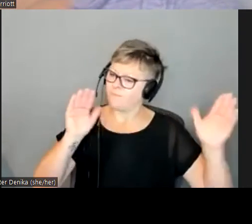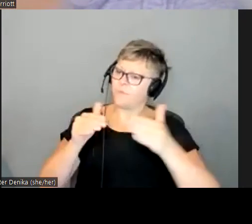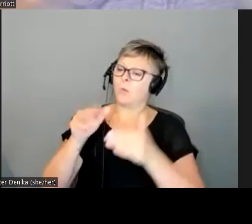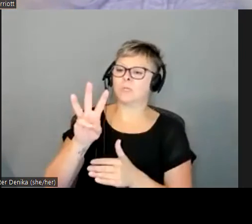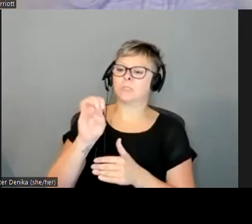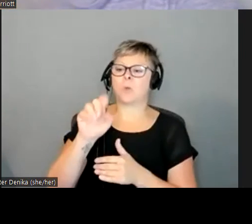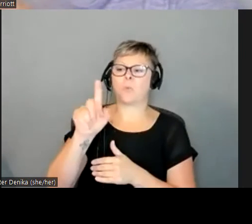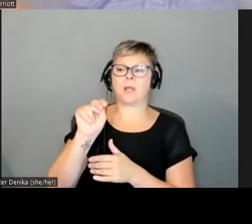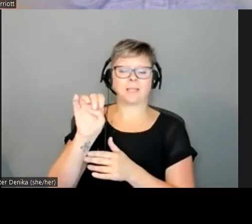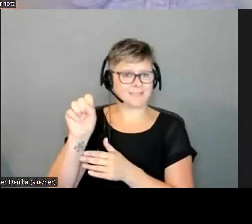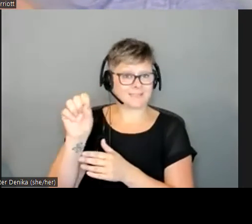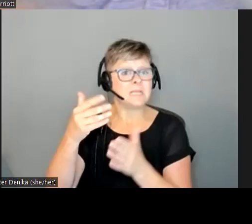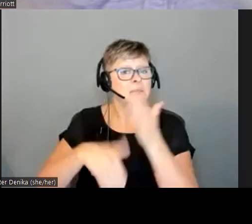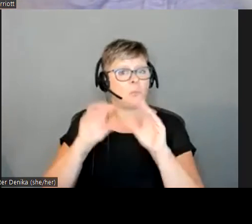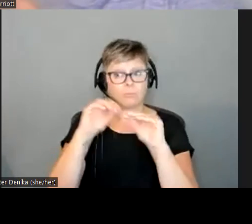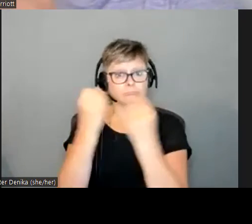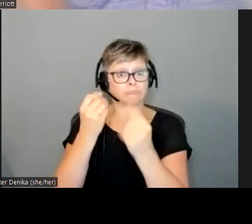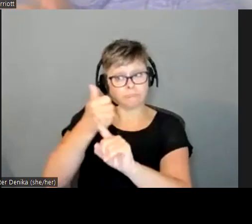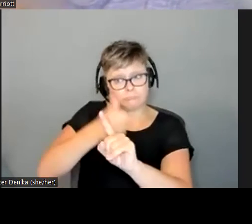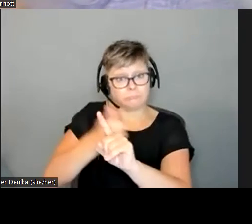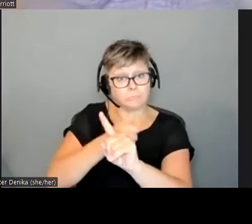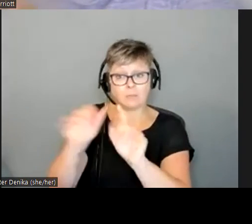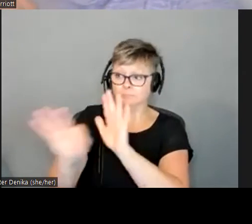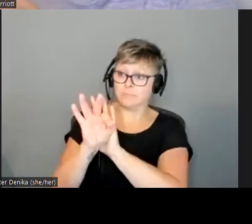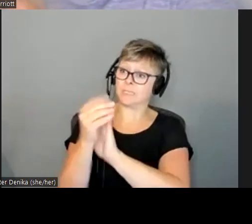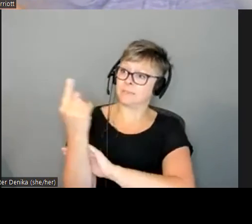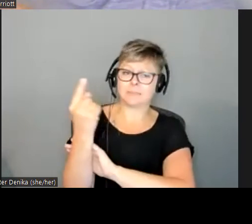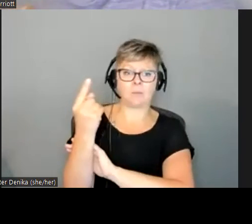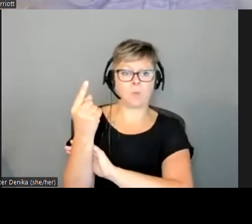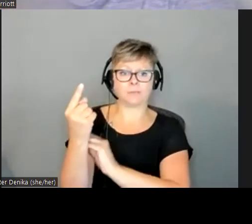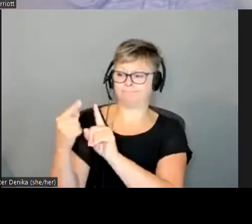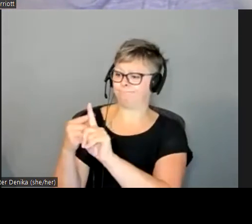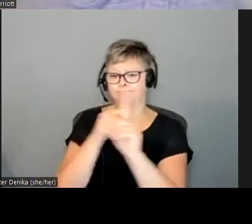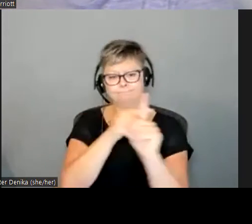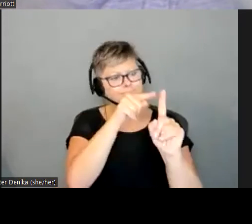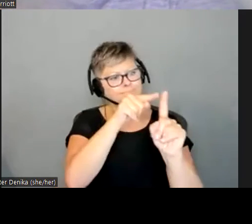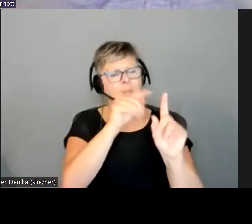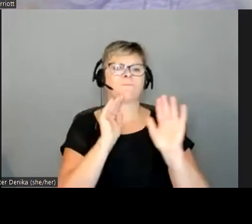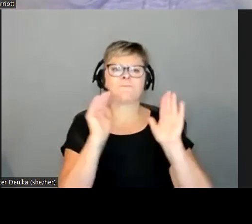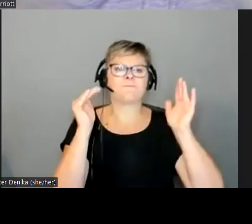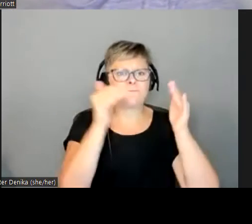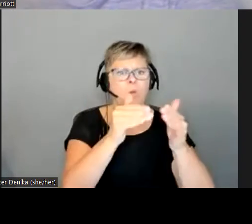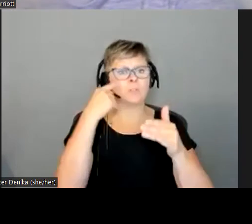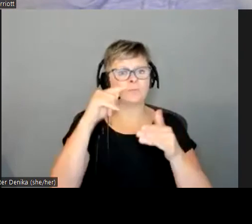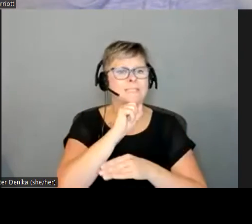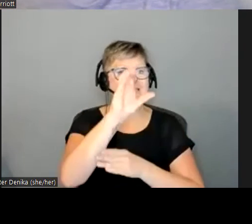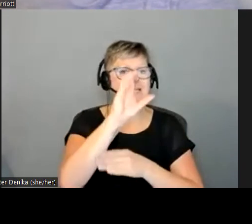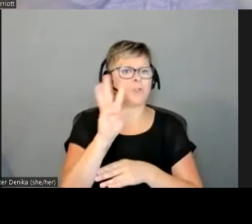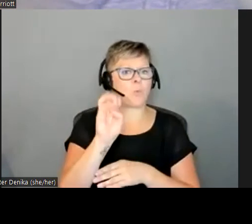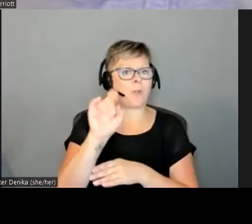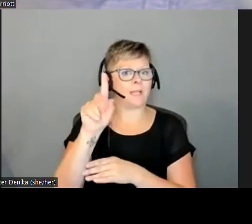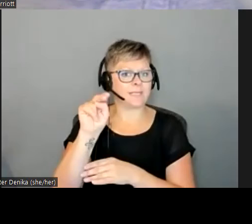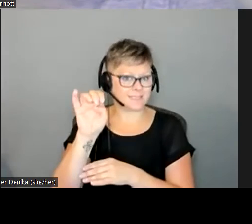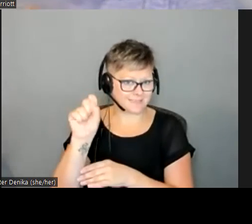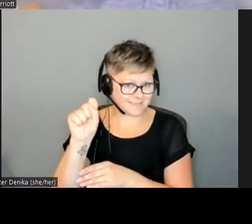do focus in and have point people who are just focused on senior wellness and bringing people together.